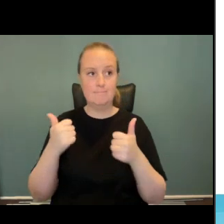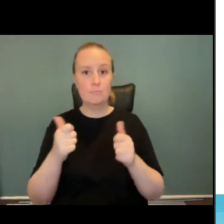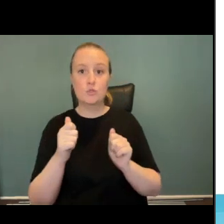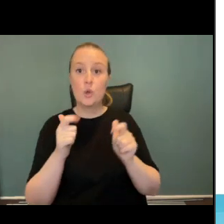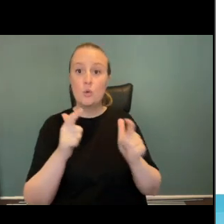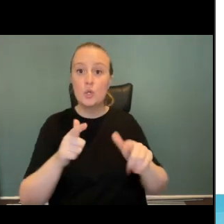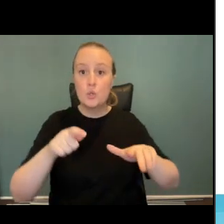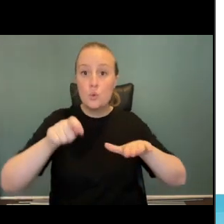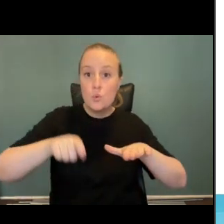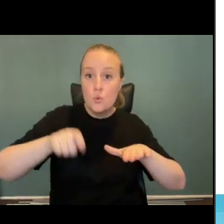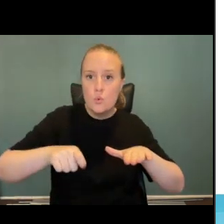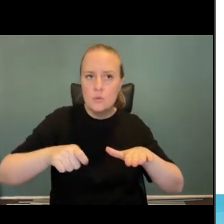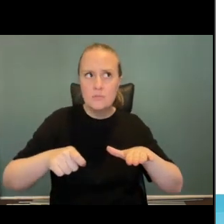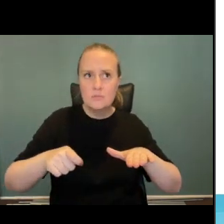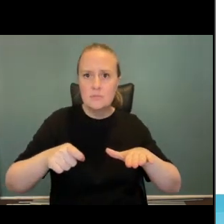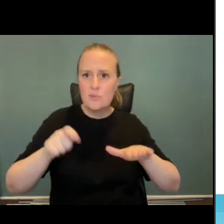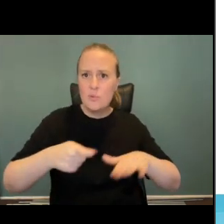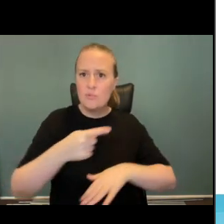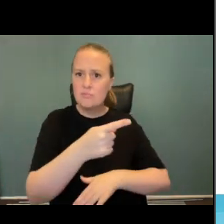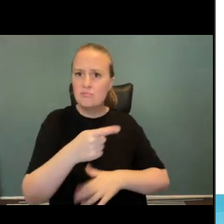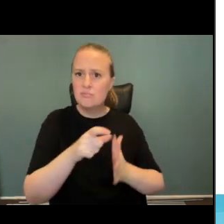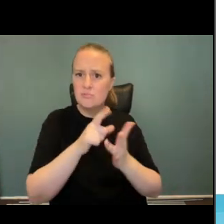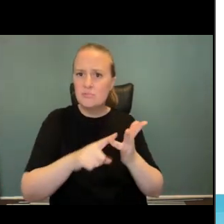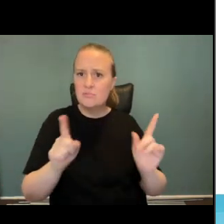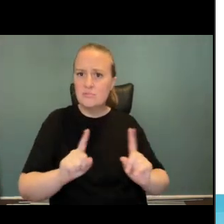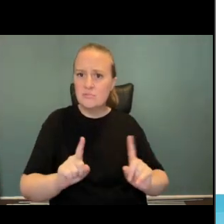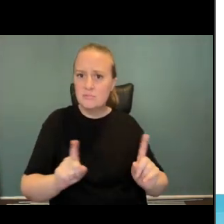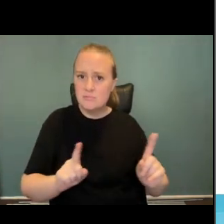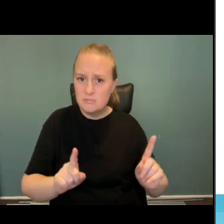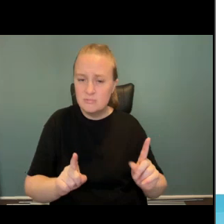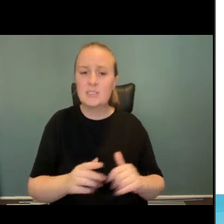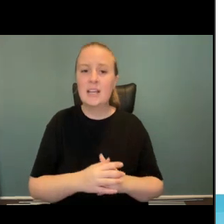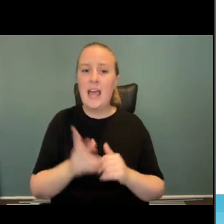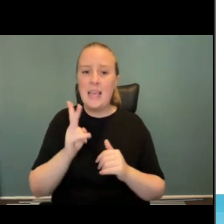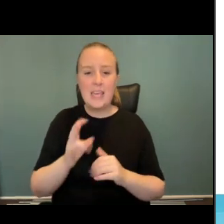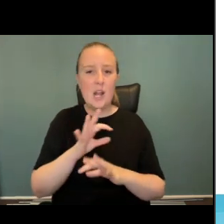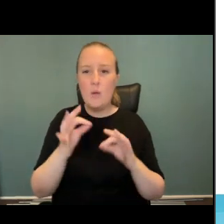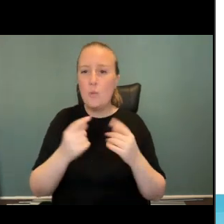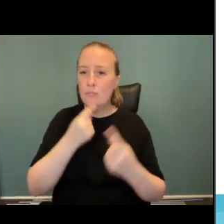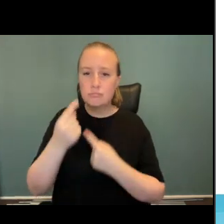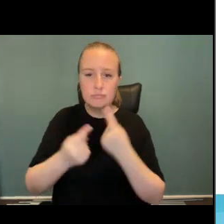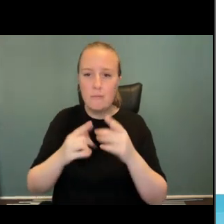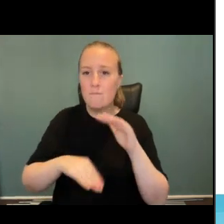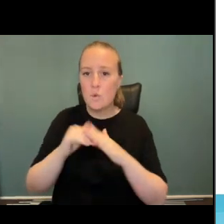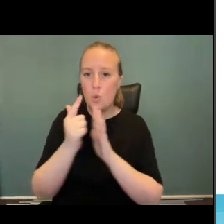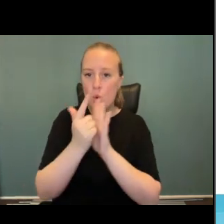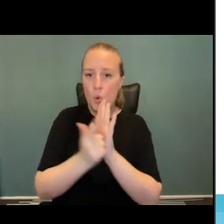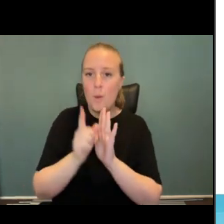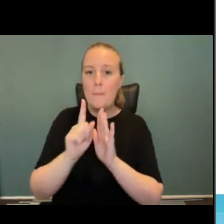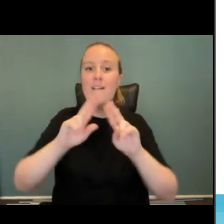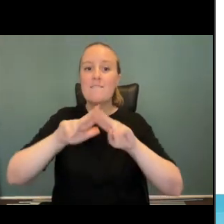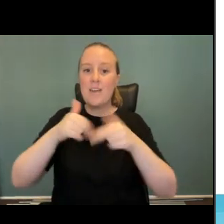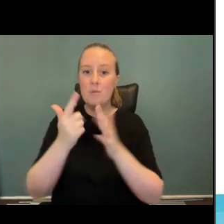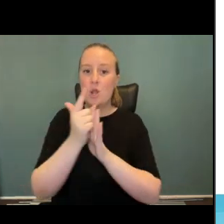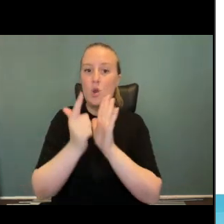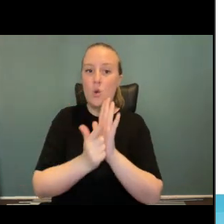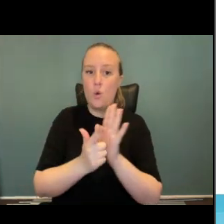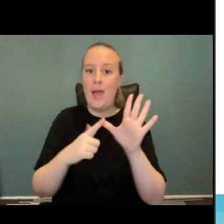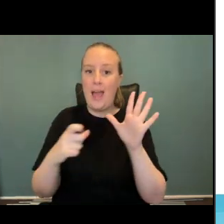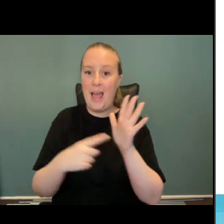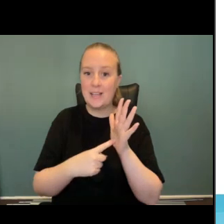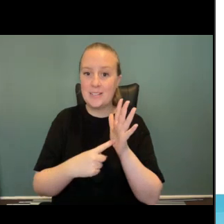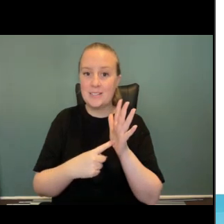again, I'm not going to go through the sections, but under the Family Law Act, they can obviously rebut a legal presumption, and that's